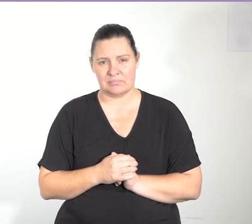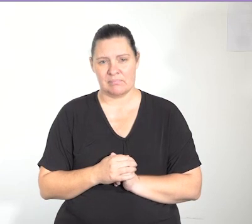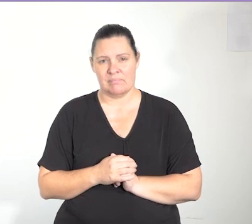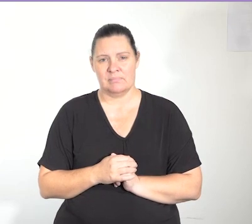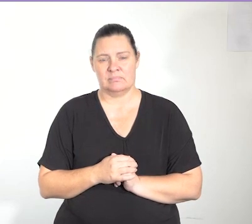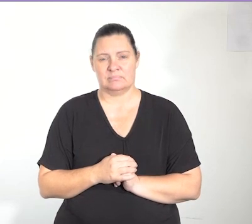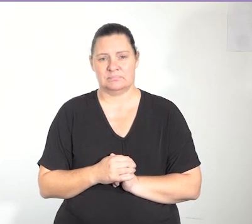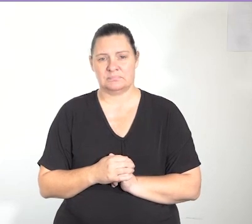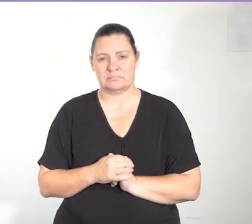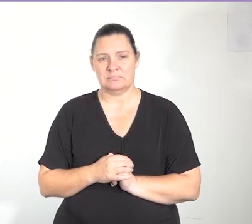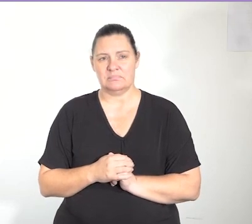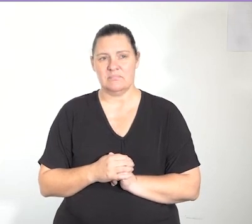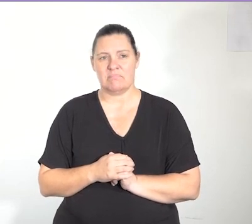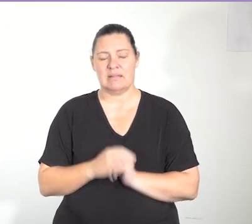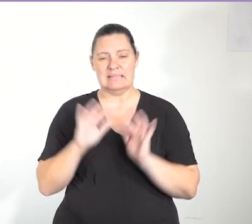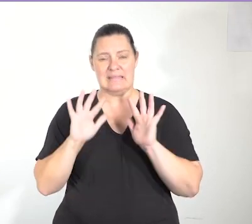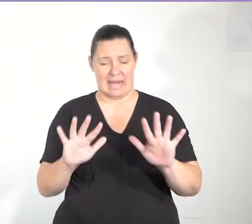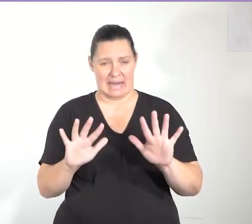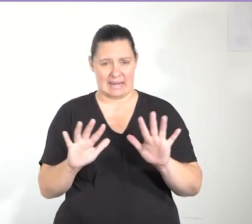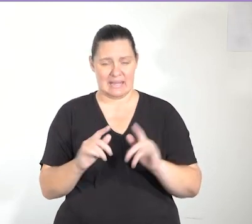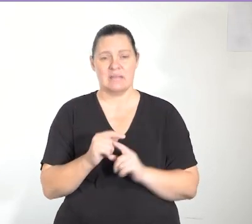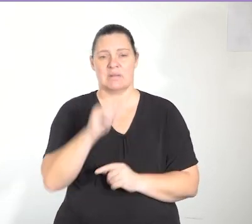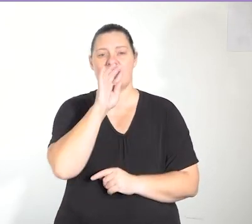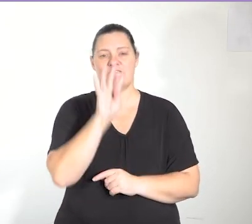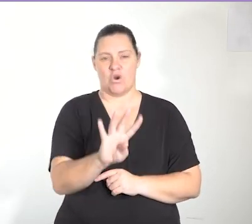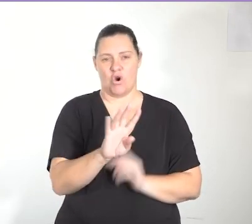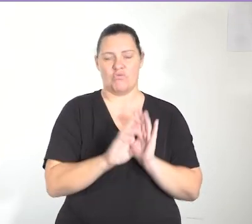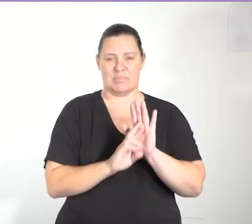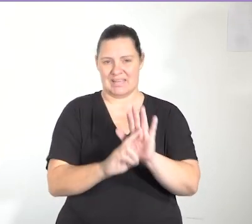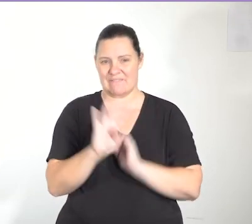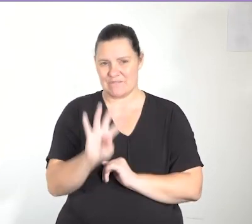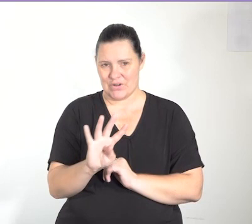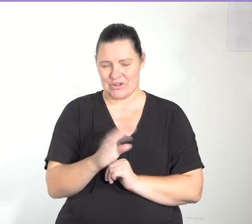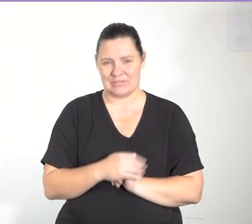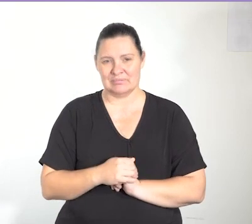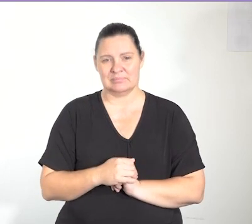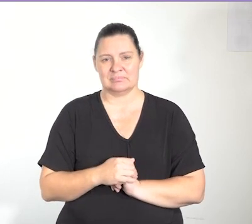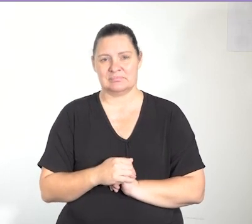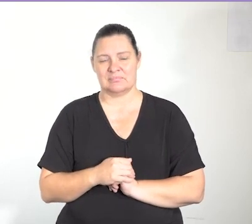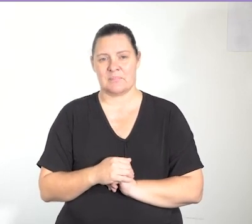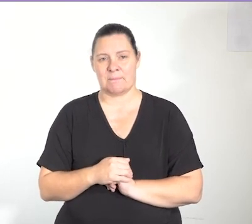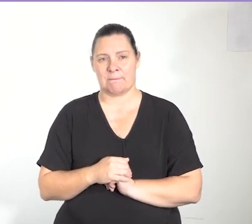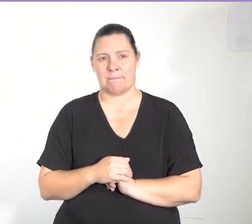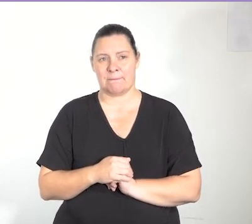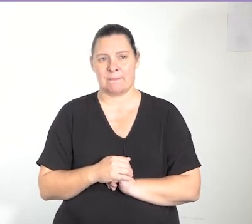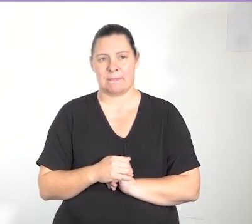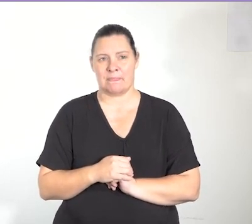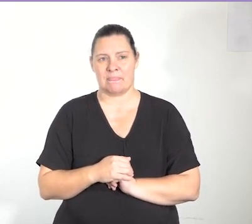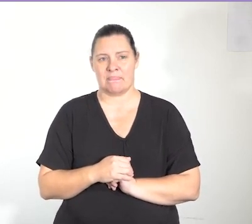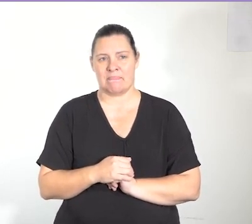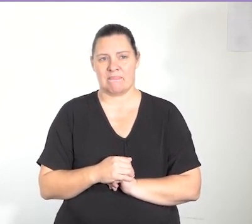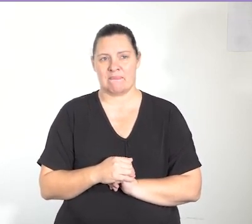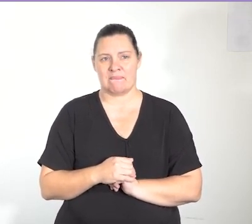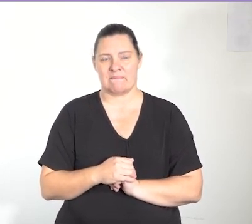H. The tens is the 4. So we have 4 tens there, and we use that representing